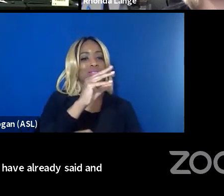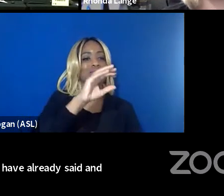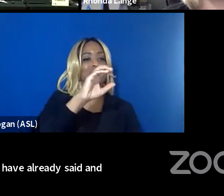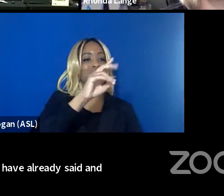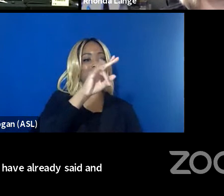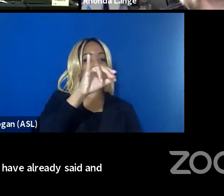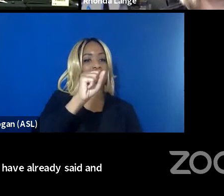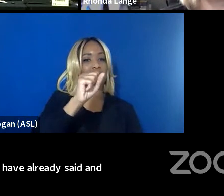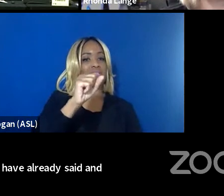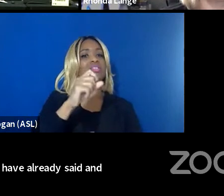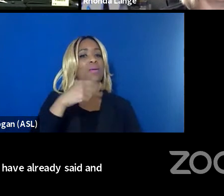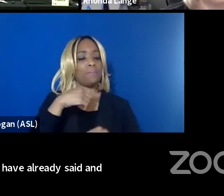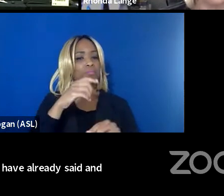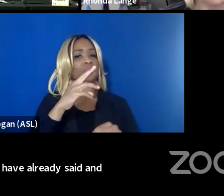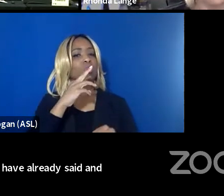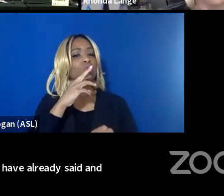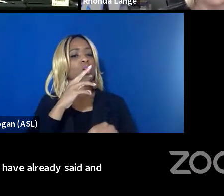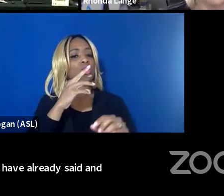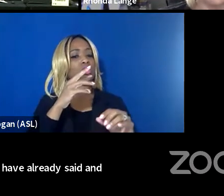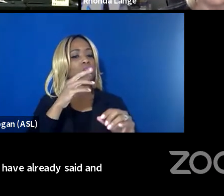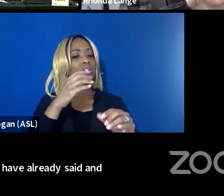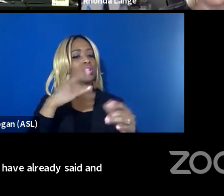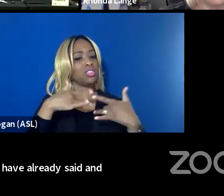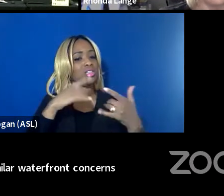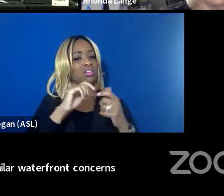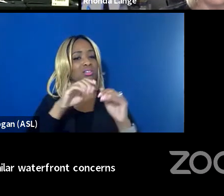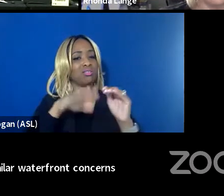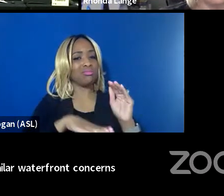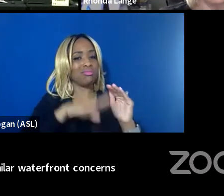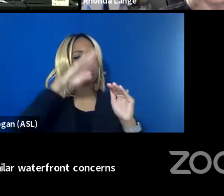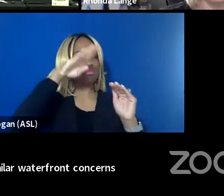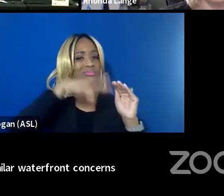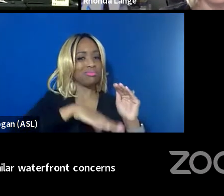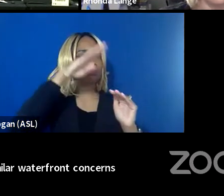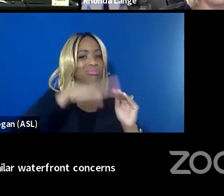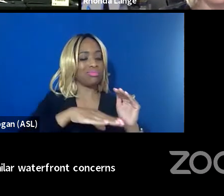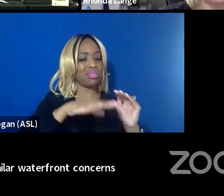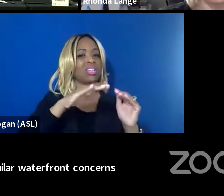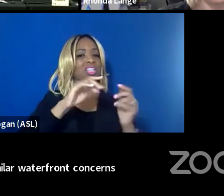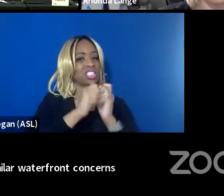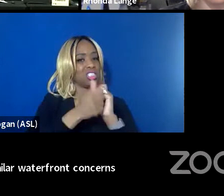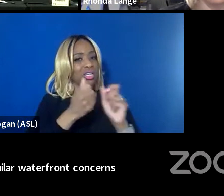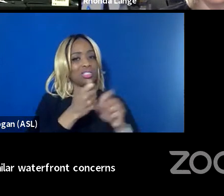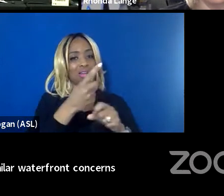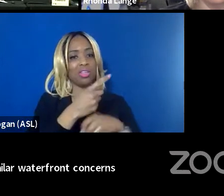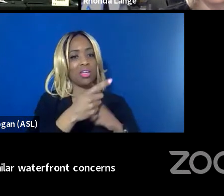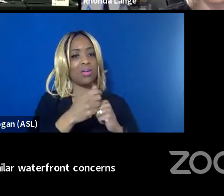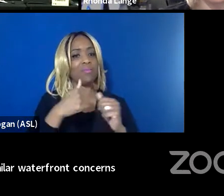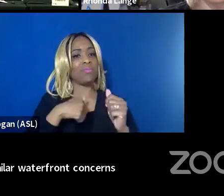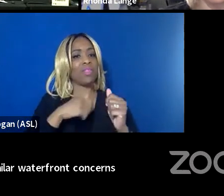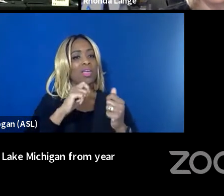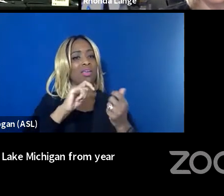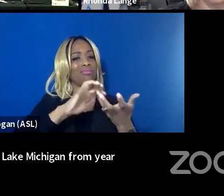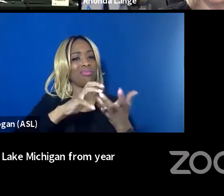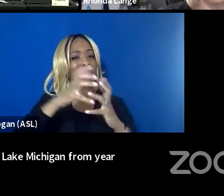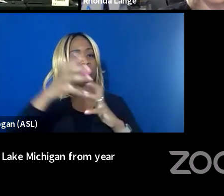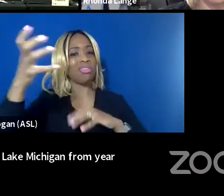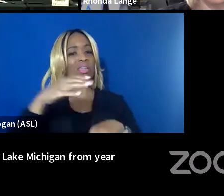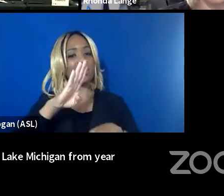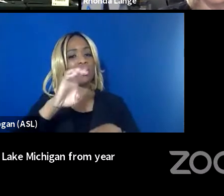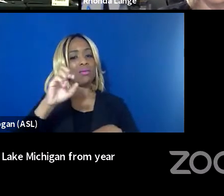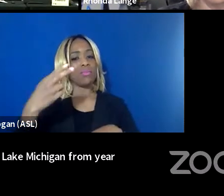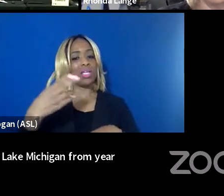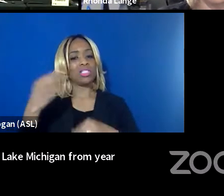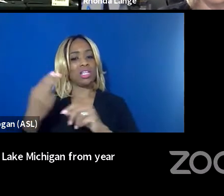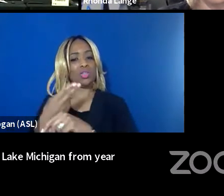similar waterfront concerns due to the changing water levels of Lake Michigan from year to year. There's erosion concerns, beach and usage